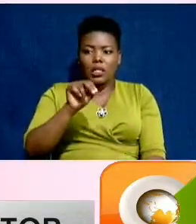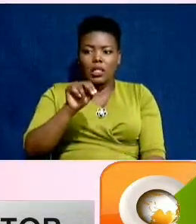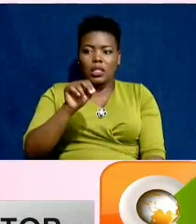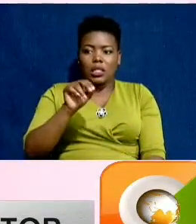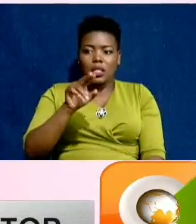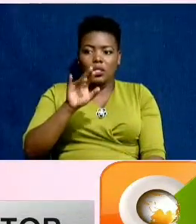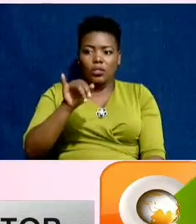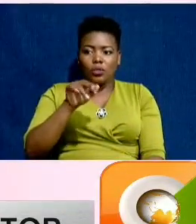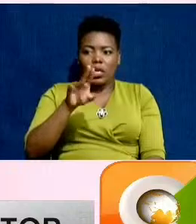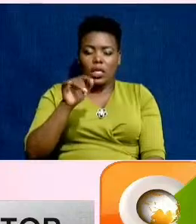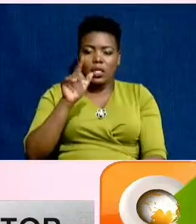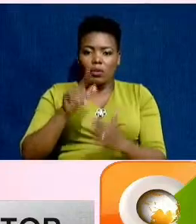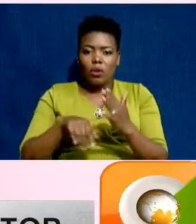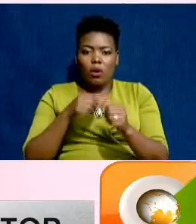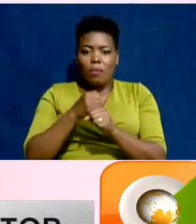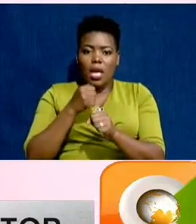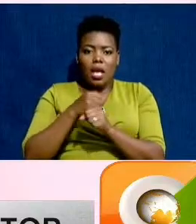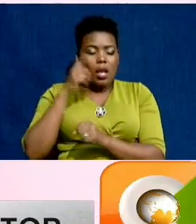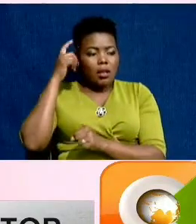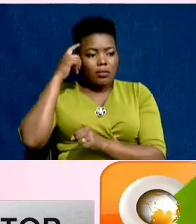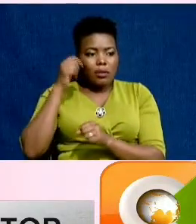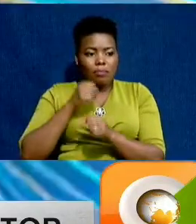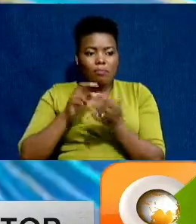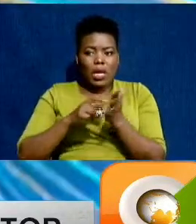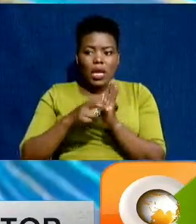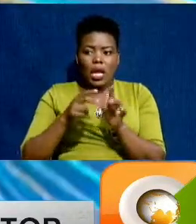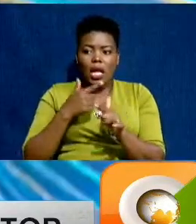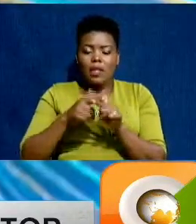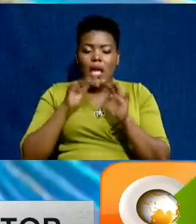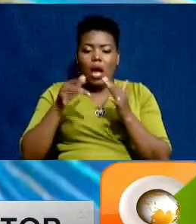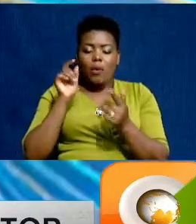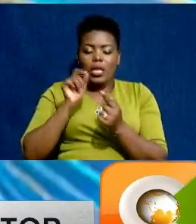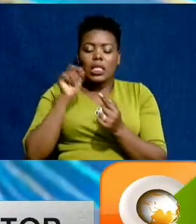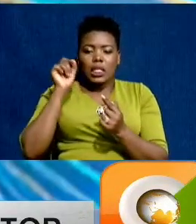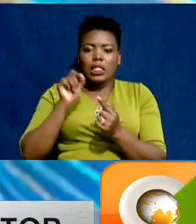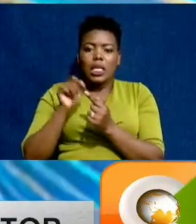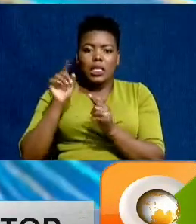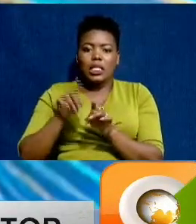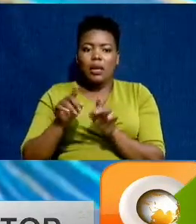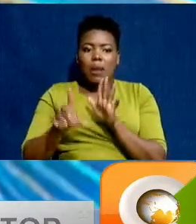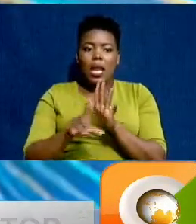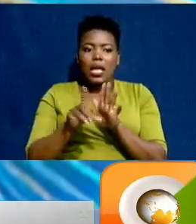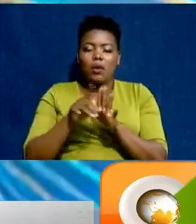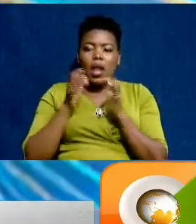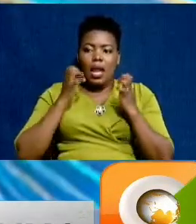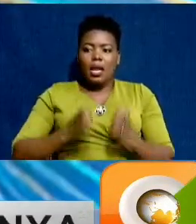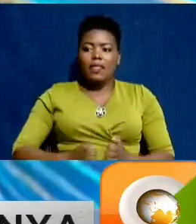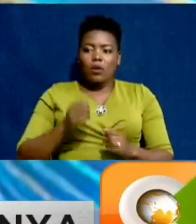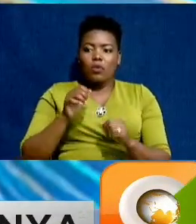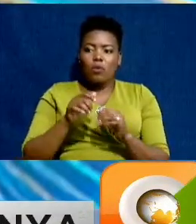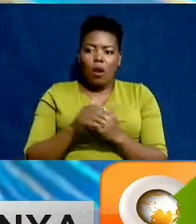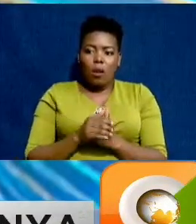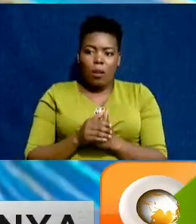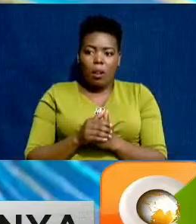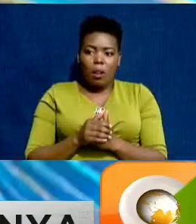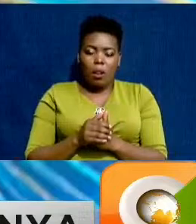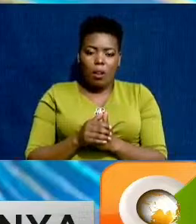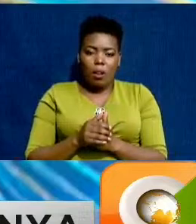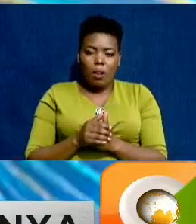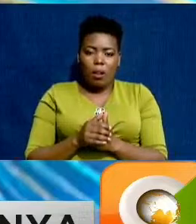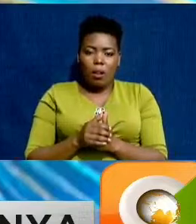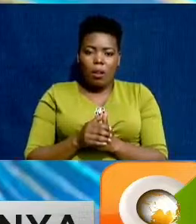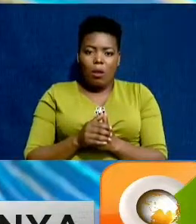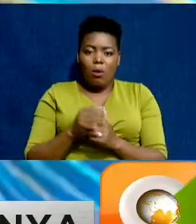demystify what brain death means, how it's diagnosed, and the legal and ethical landscape around switching off